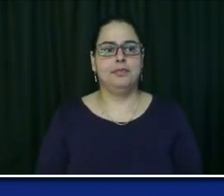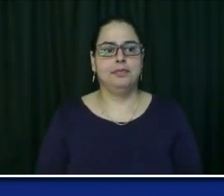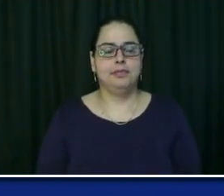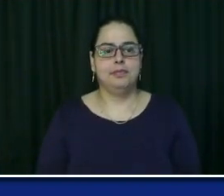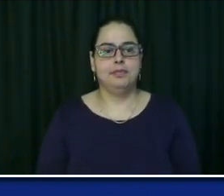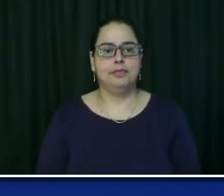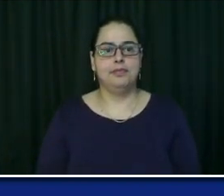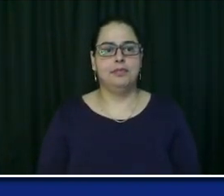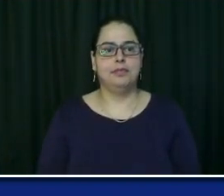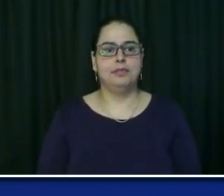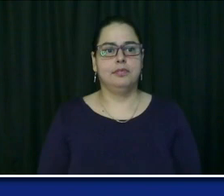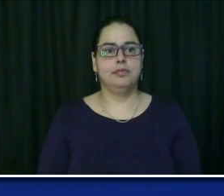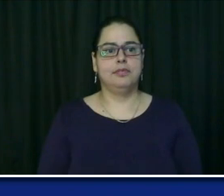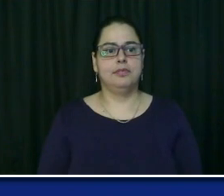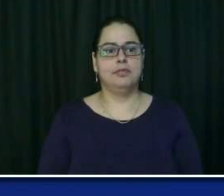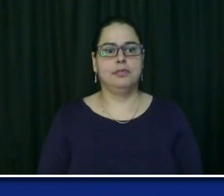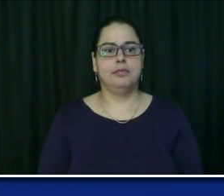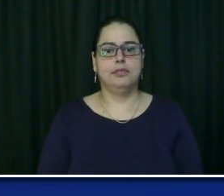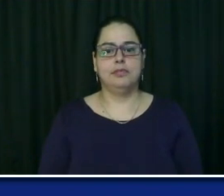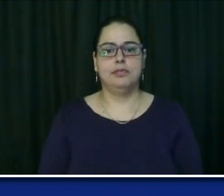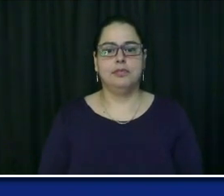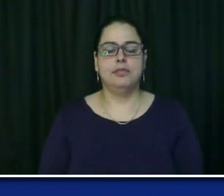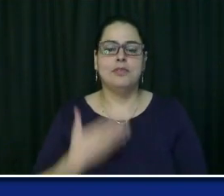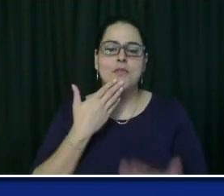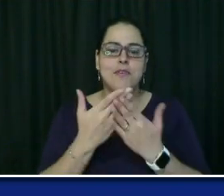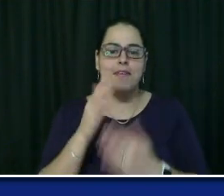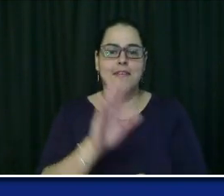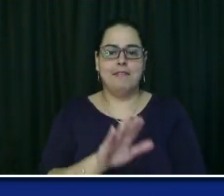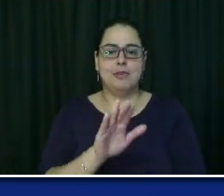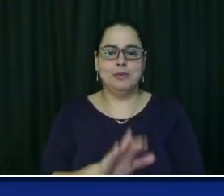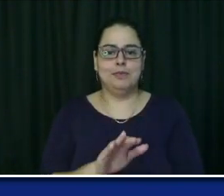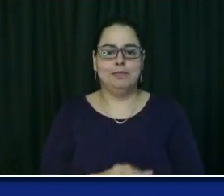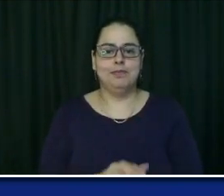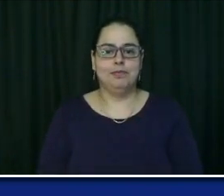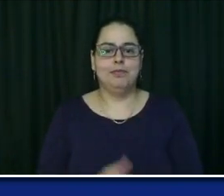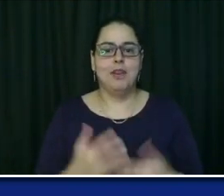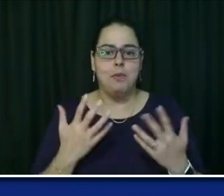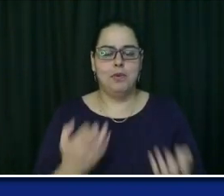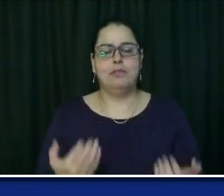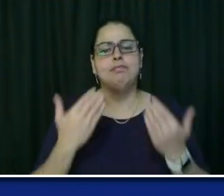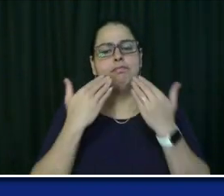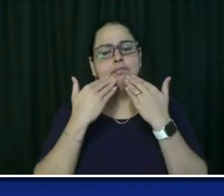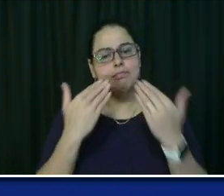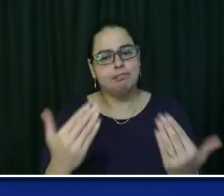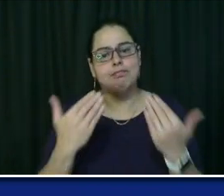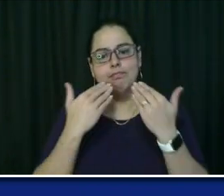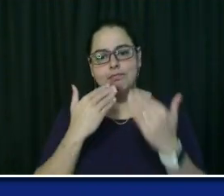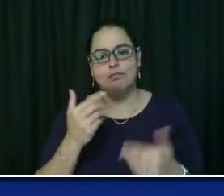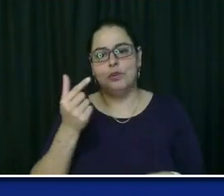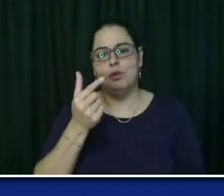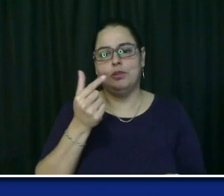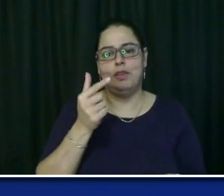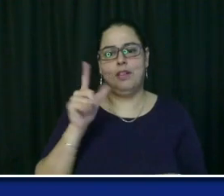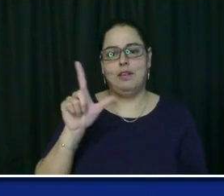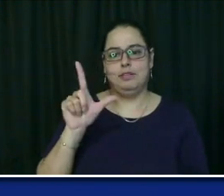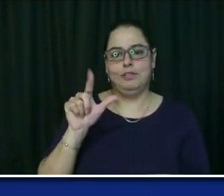Good afternoon. I would like to thank County Executive George Latimer for the invitation to join him here today. It's an honor to be here. Thank you, sir.